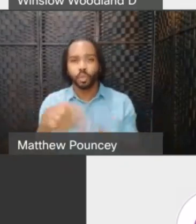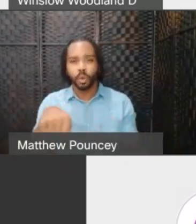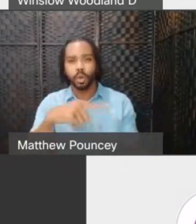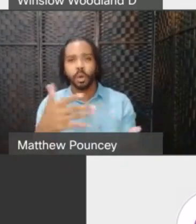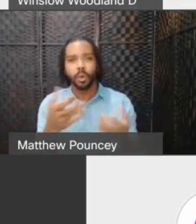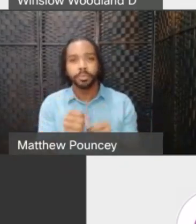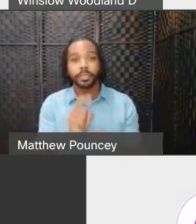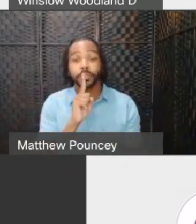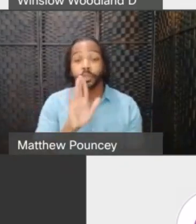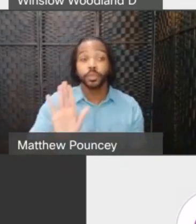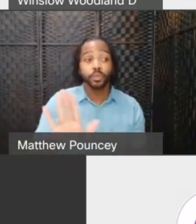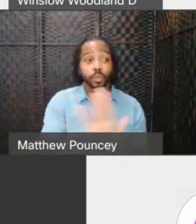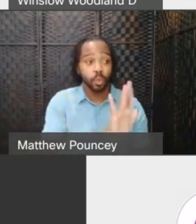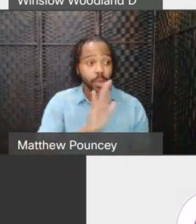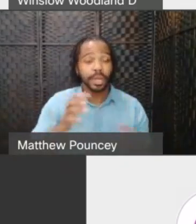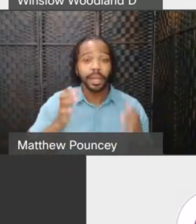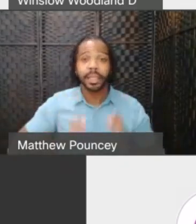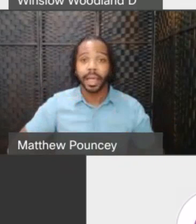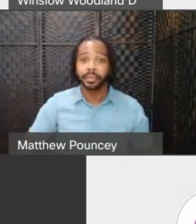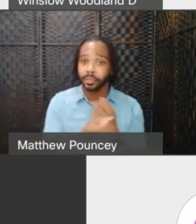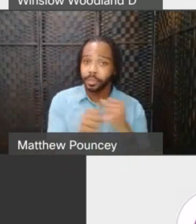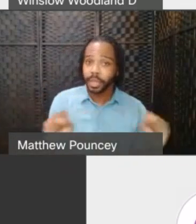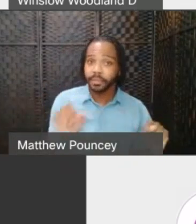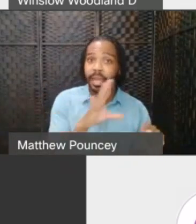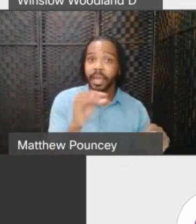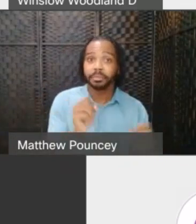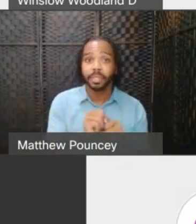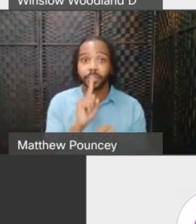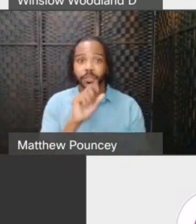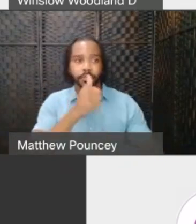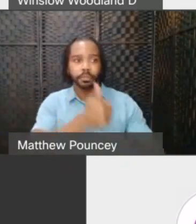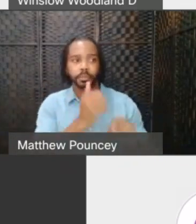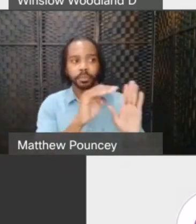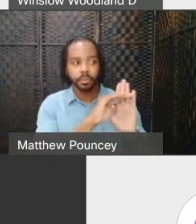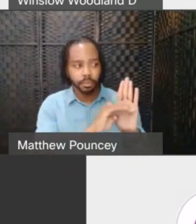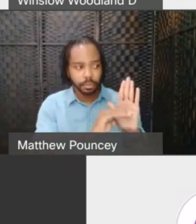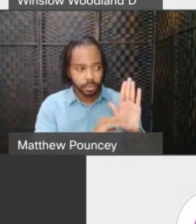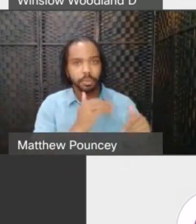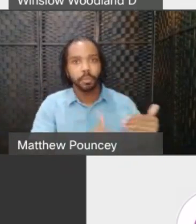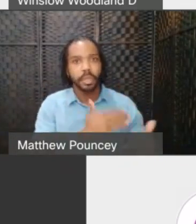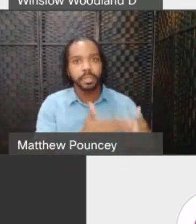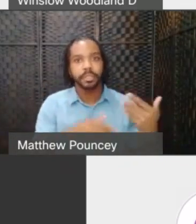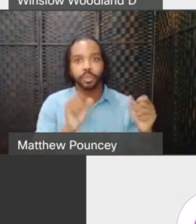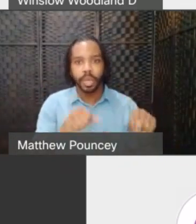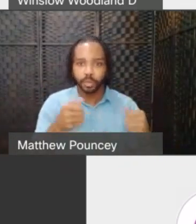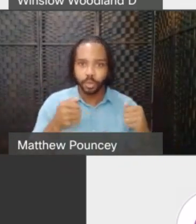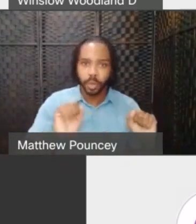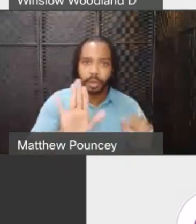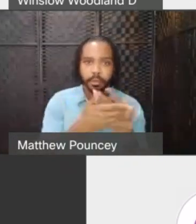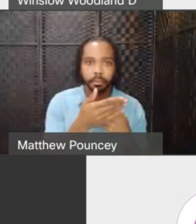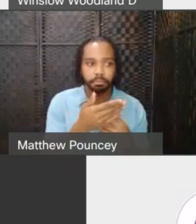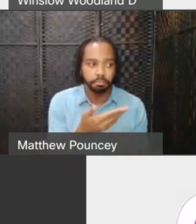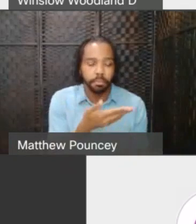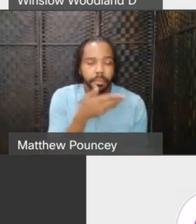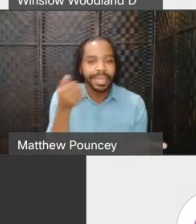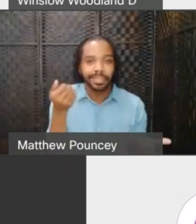your clients are safe and that you implement the process that you can do your best in ensuring that